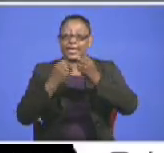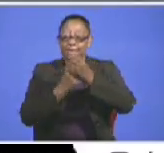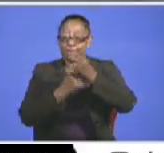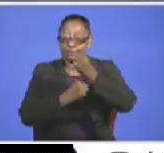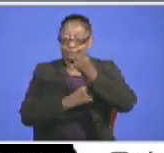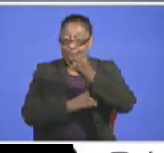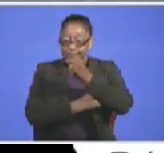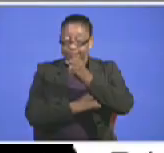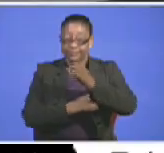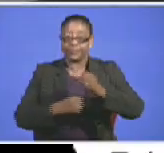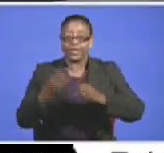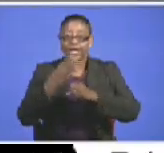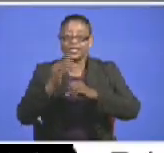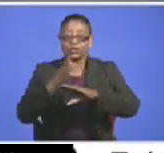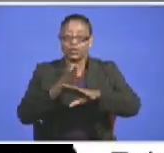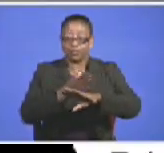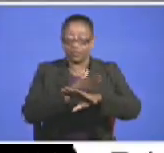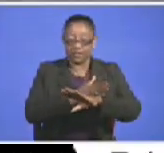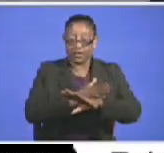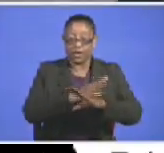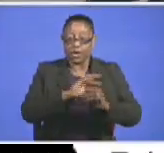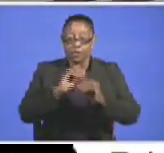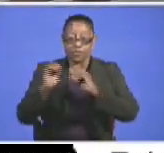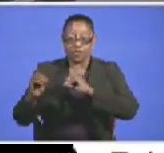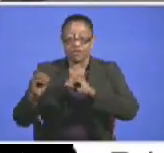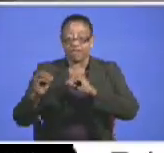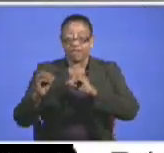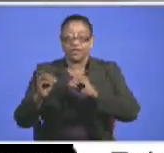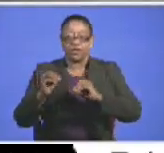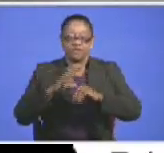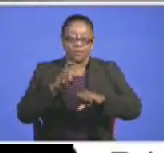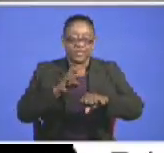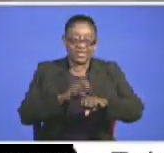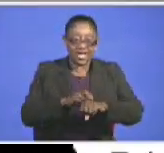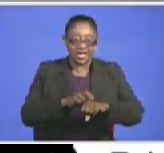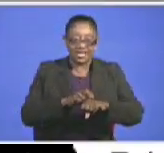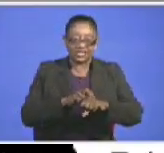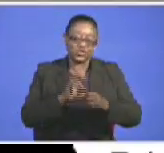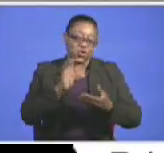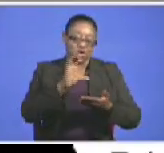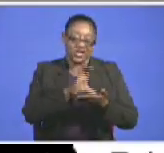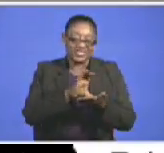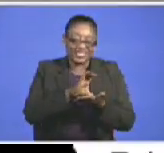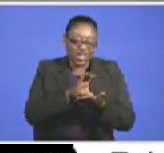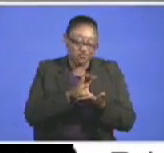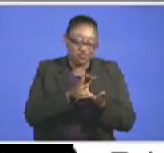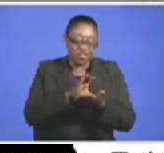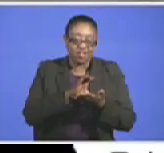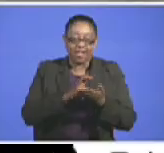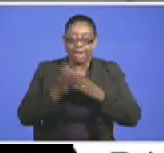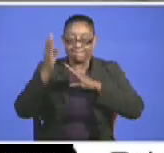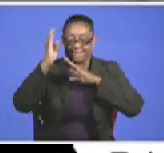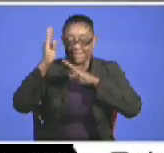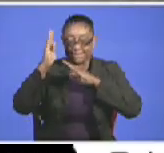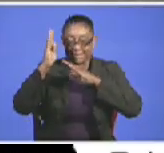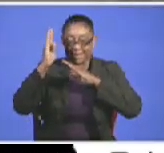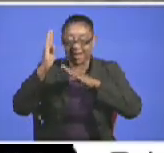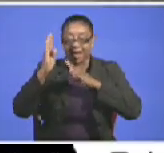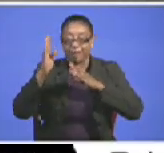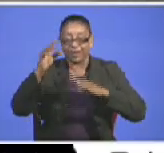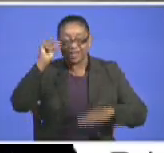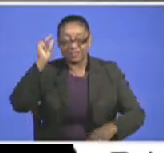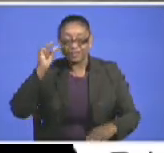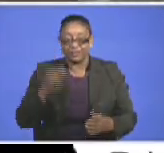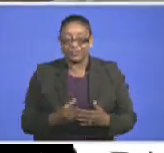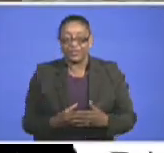infrastructure throughout the country, moving away from the perception of a Nassau-centric government. Now, apart from the recent commissioning of the Roderick Newton